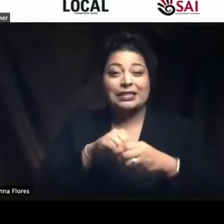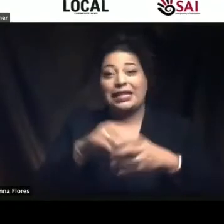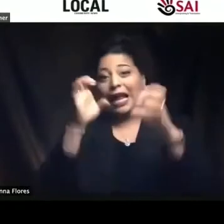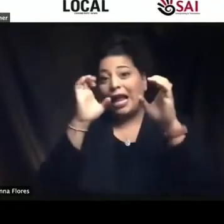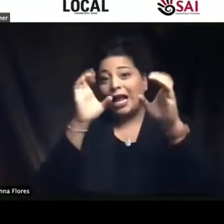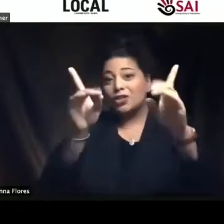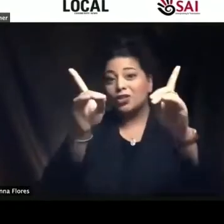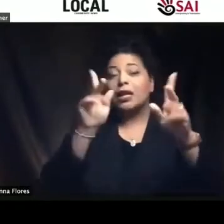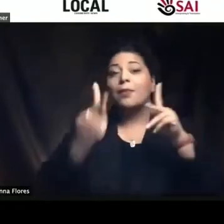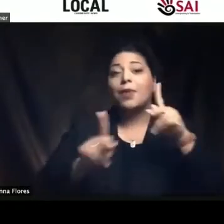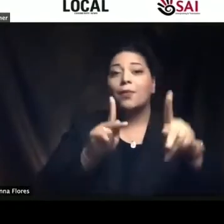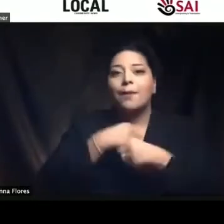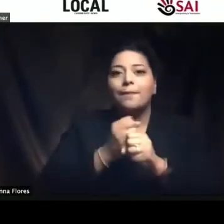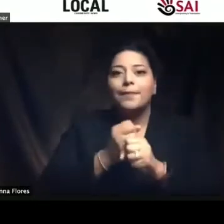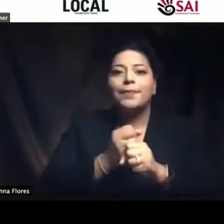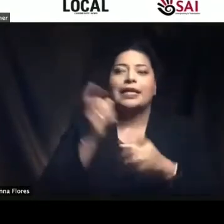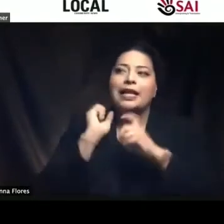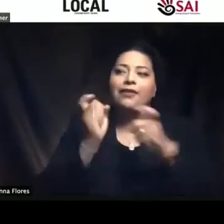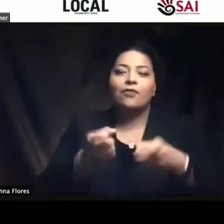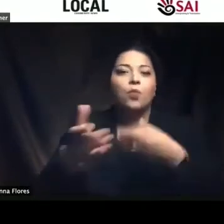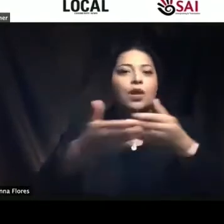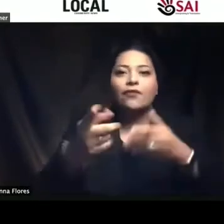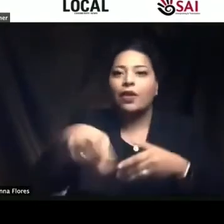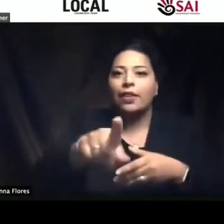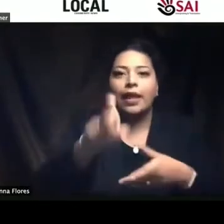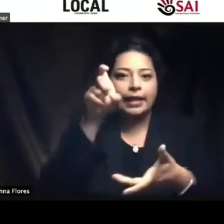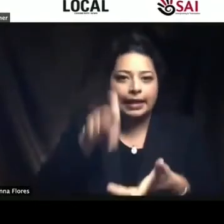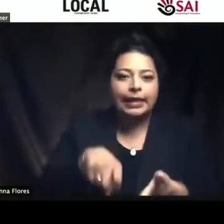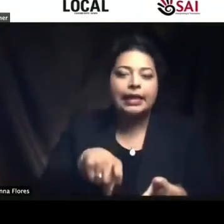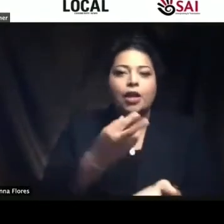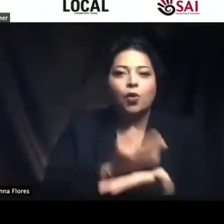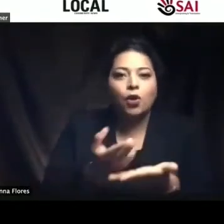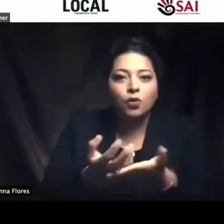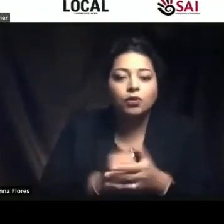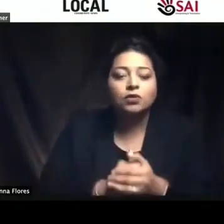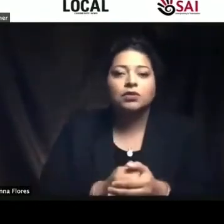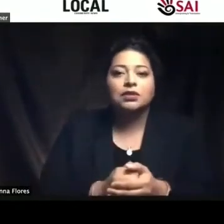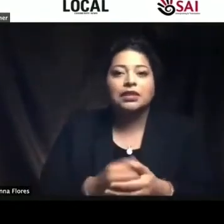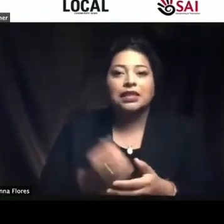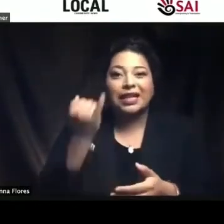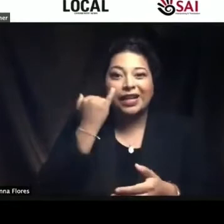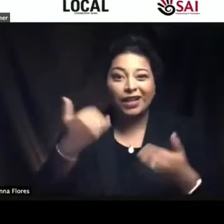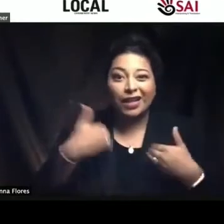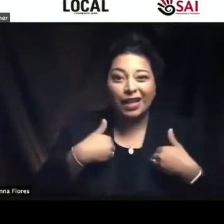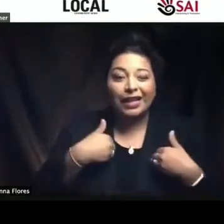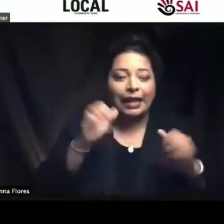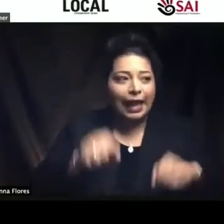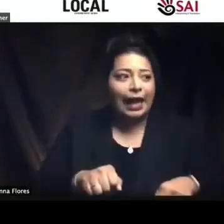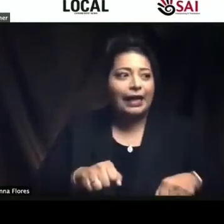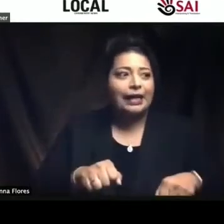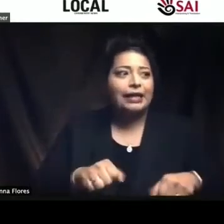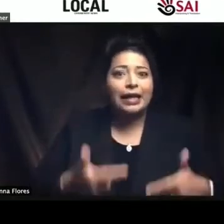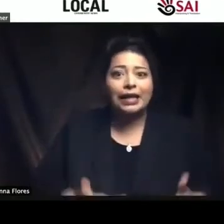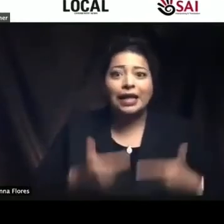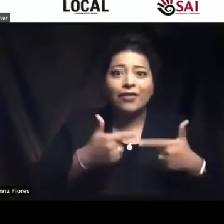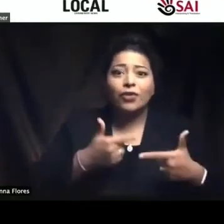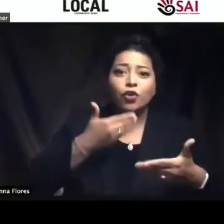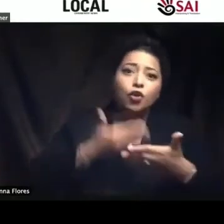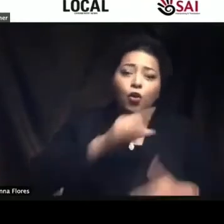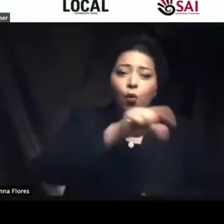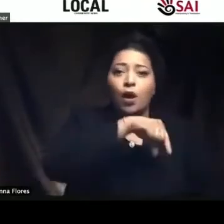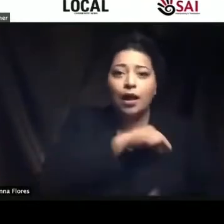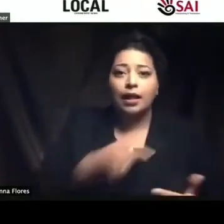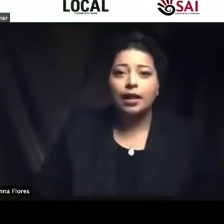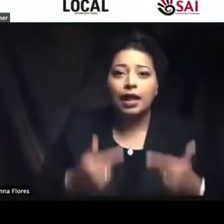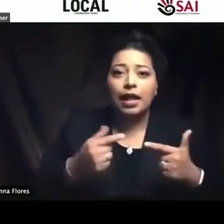providing them with the resources they need, because the better equipped they are, the more productive lives that they can live, and it will give those that don't